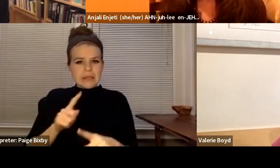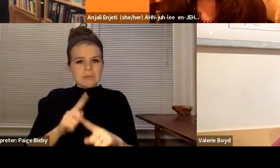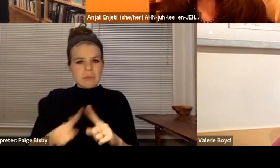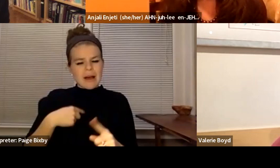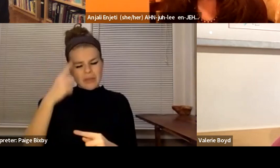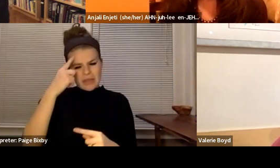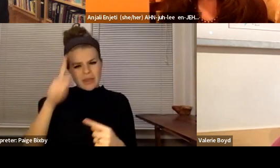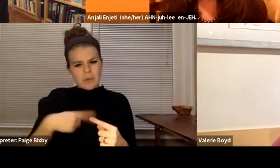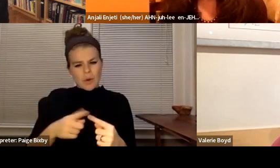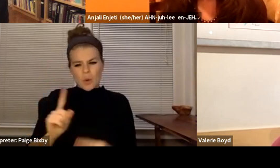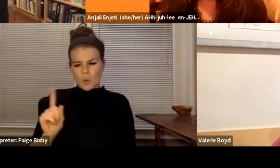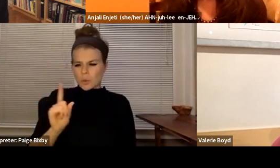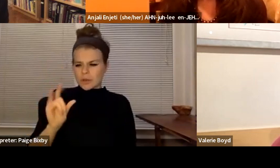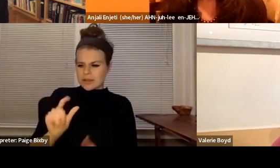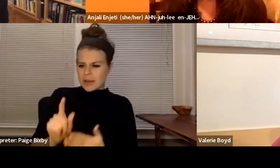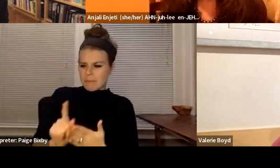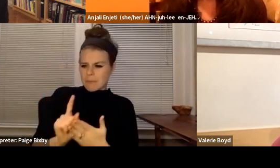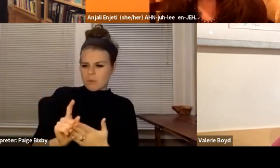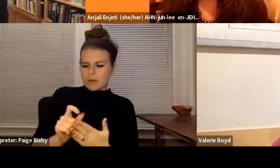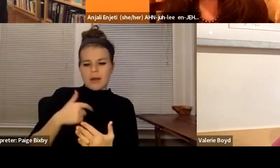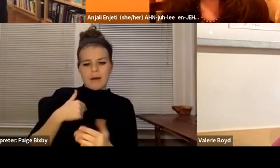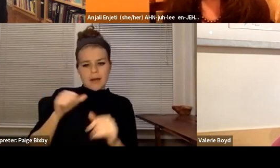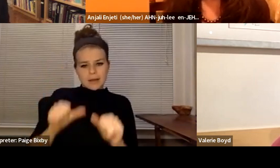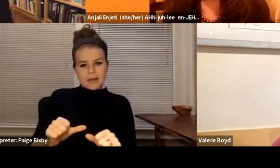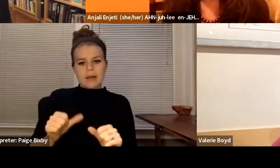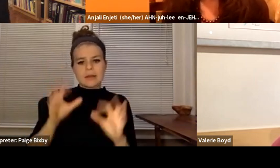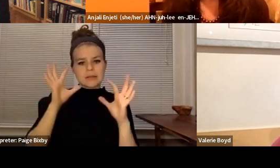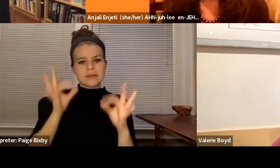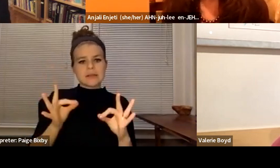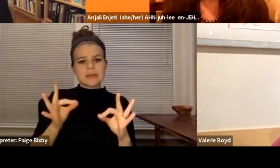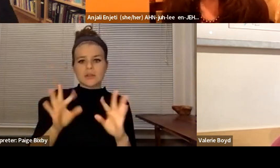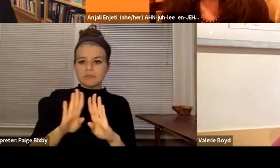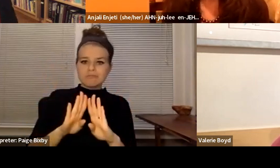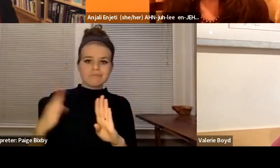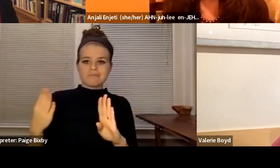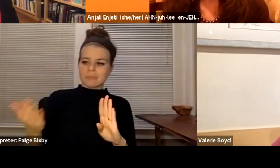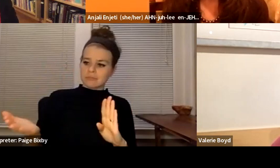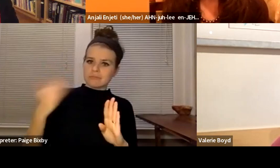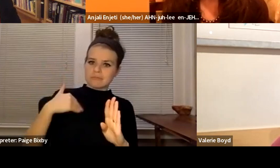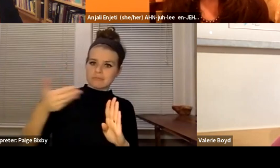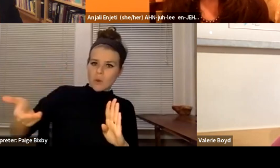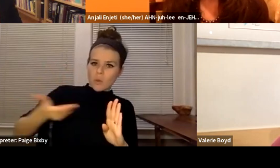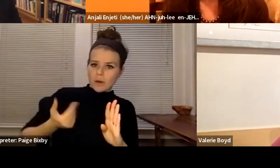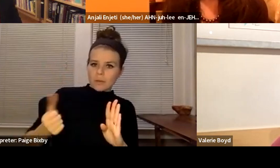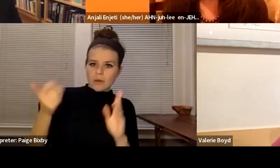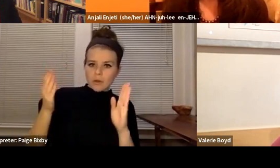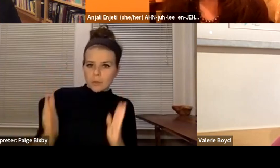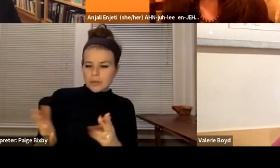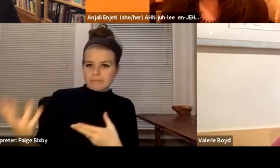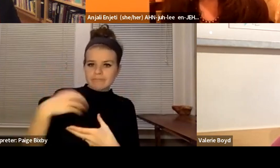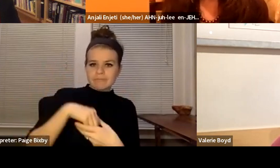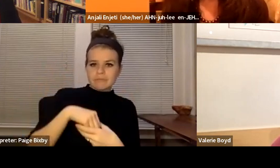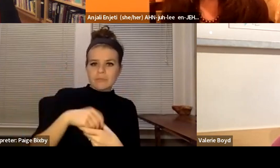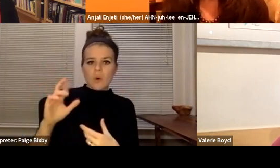where are those moments where, you know, you can make a decision to open the door for someone or to lend a hand or to